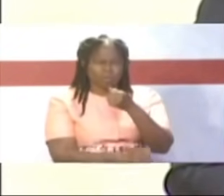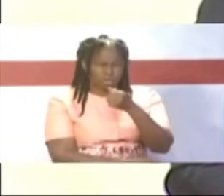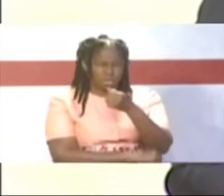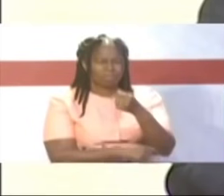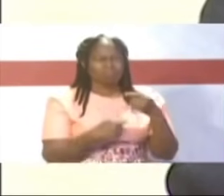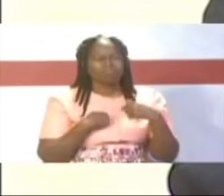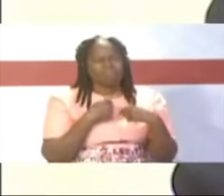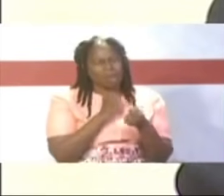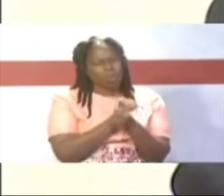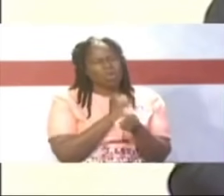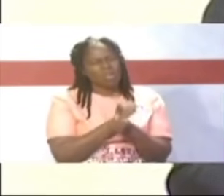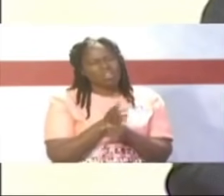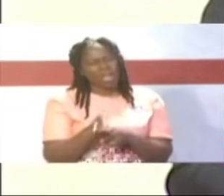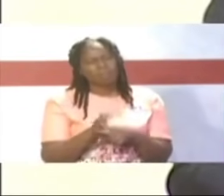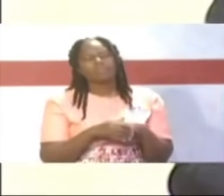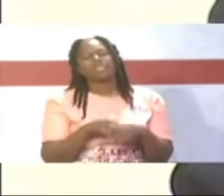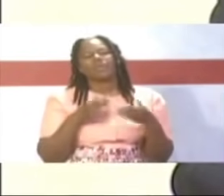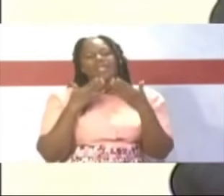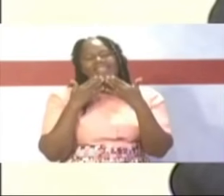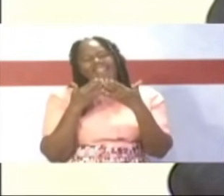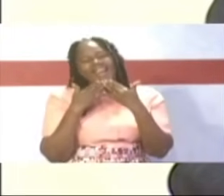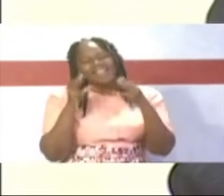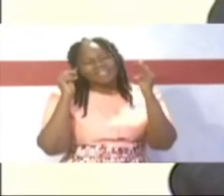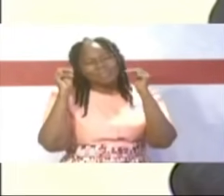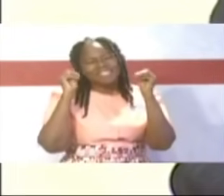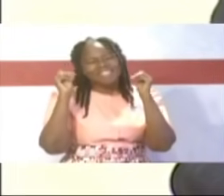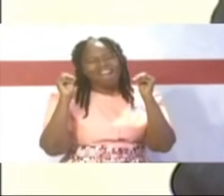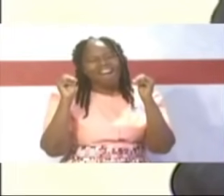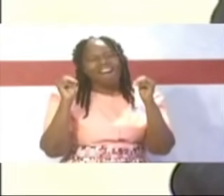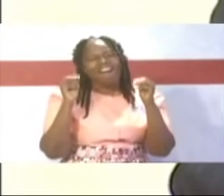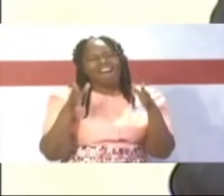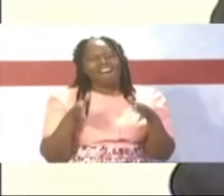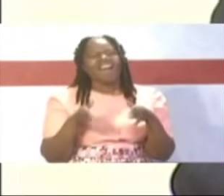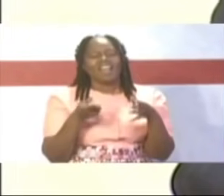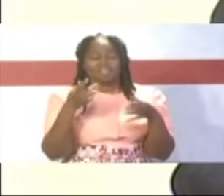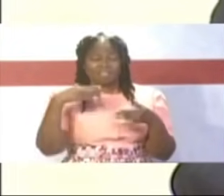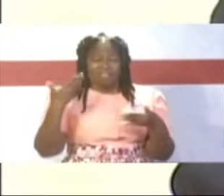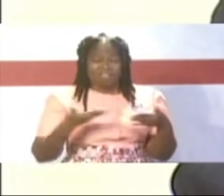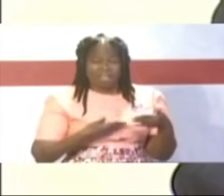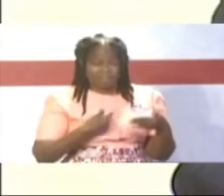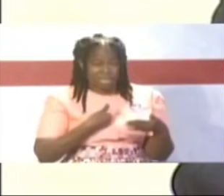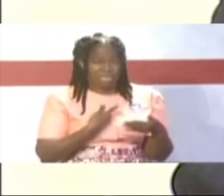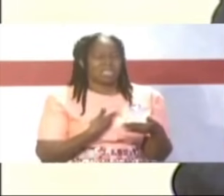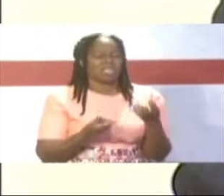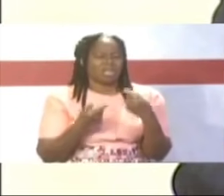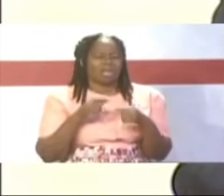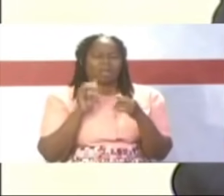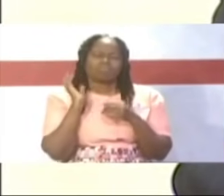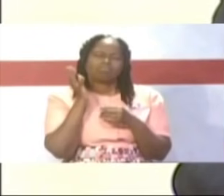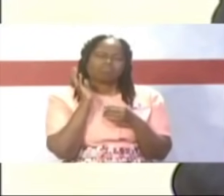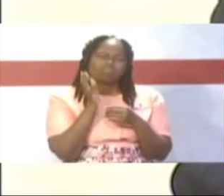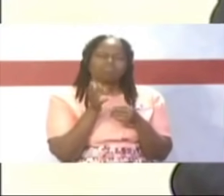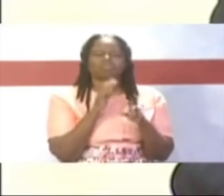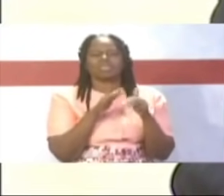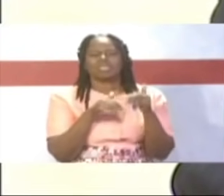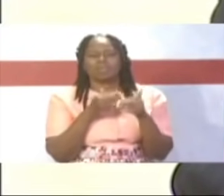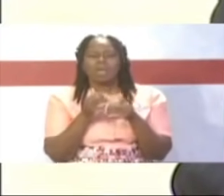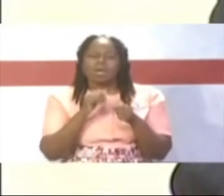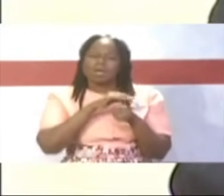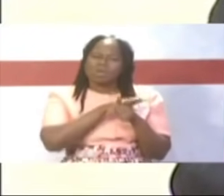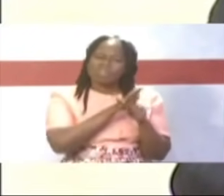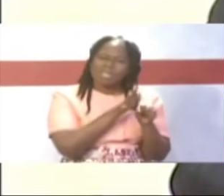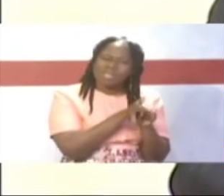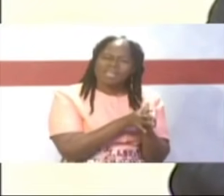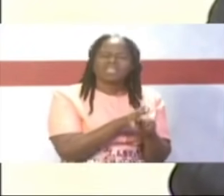the Honorable Minister for the invitation to have a conversation about issues relating to HIV, COVID-19, and to